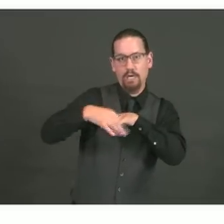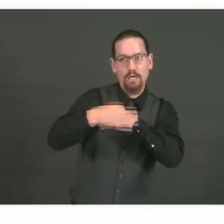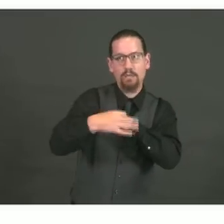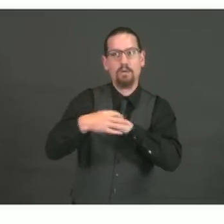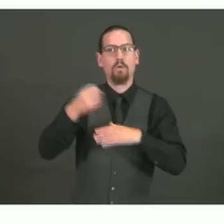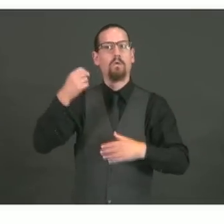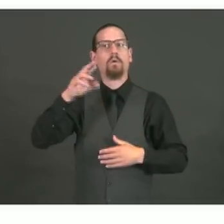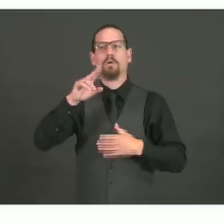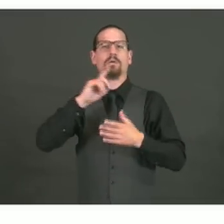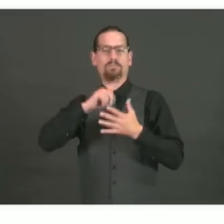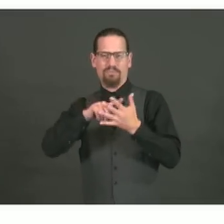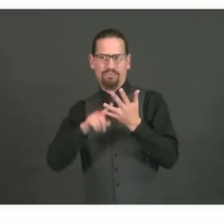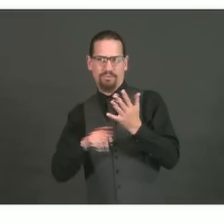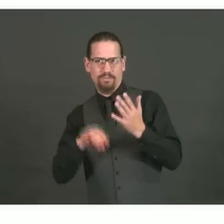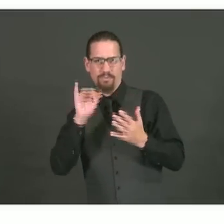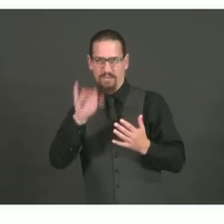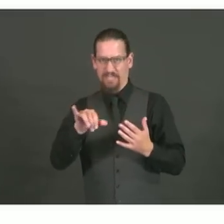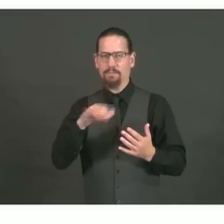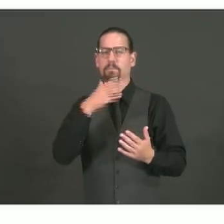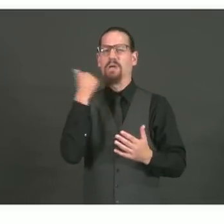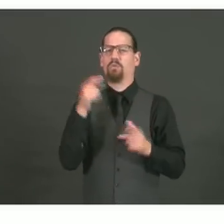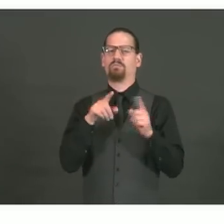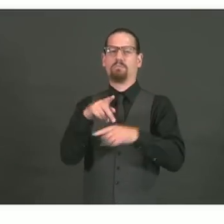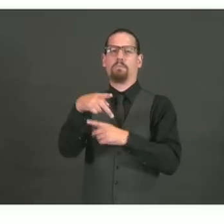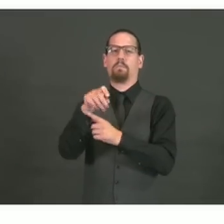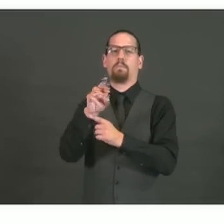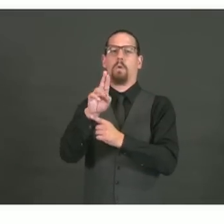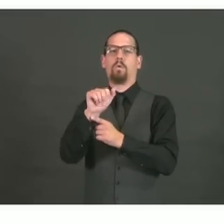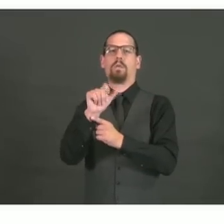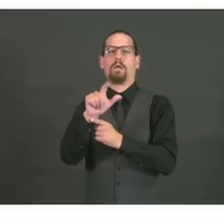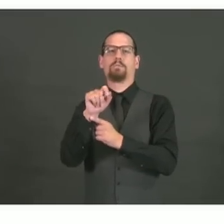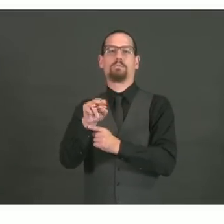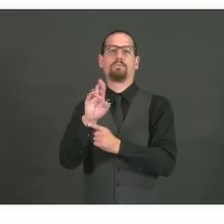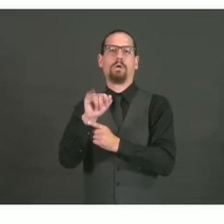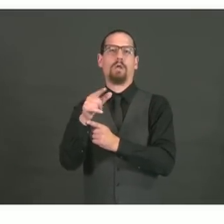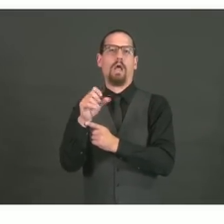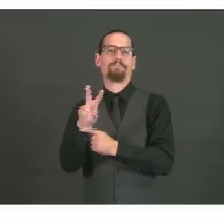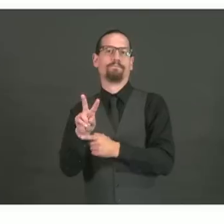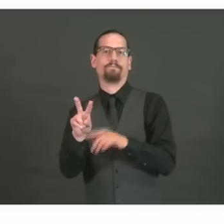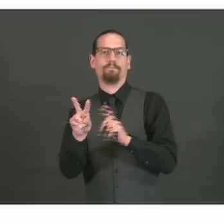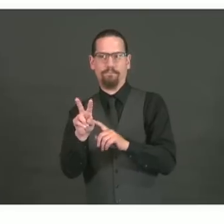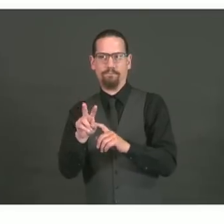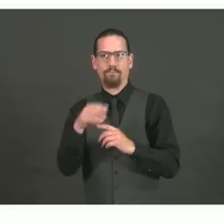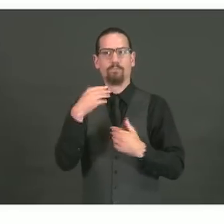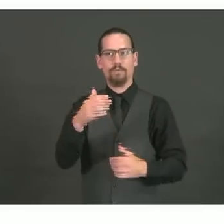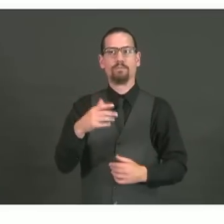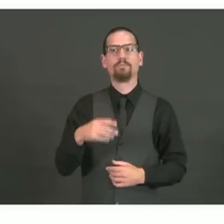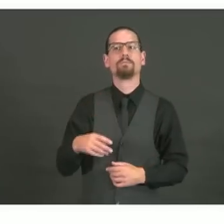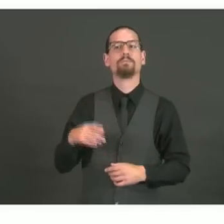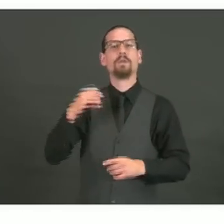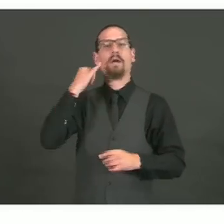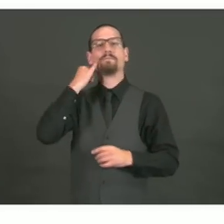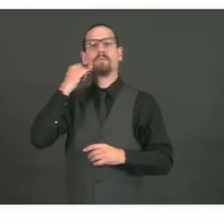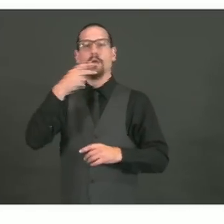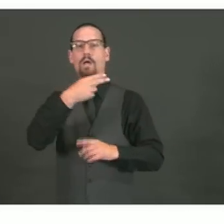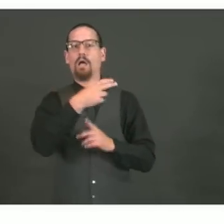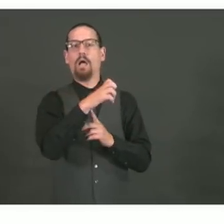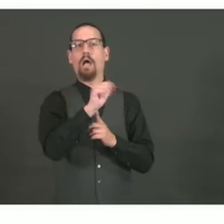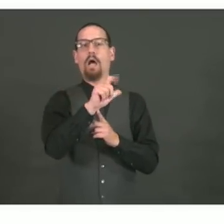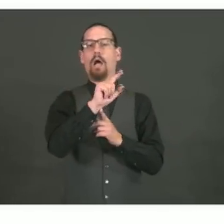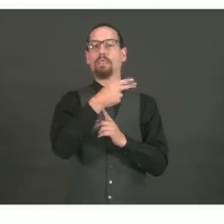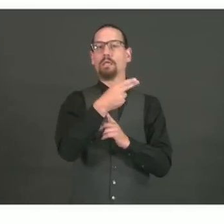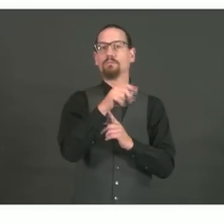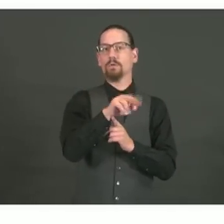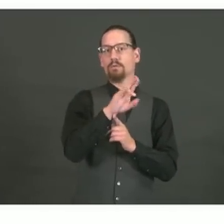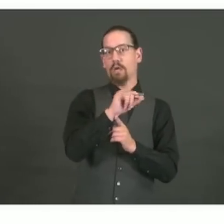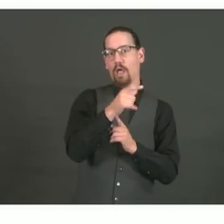tested. Portal.ri.gov. In the past couple of weeks, it might take